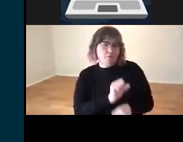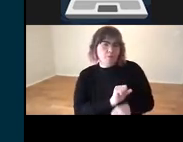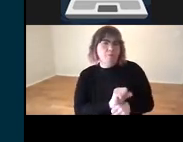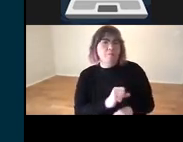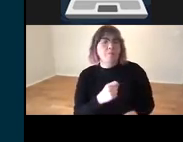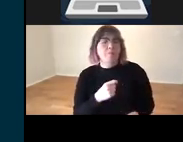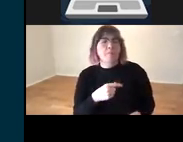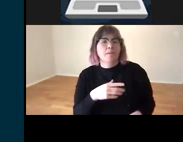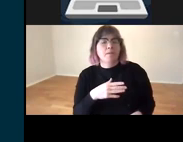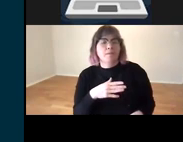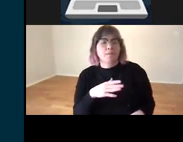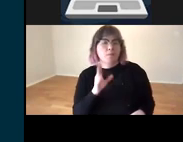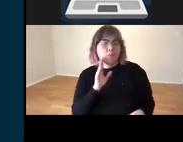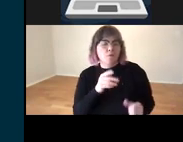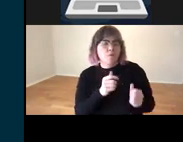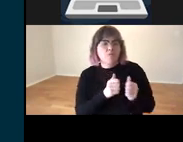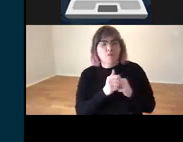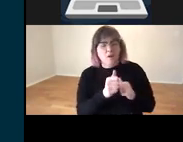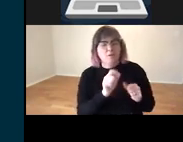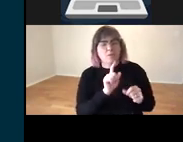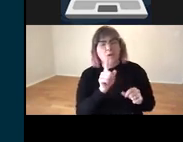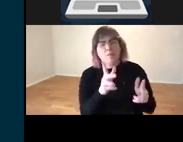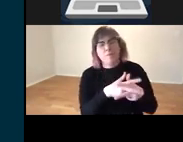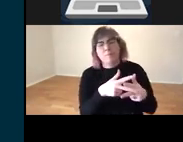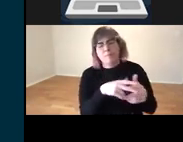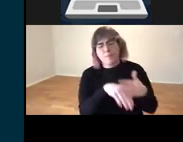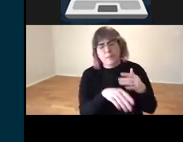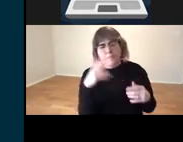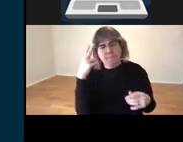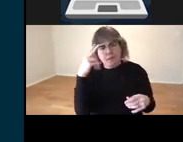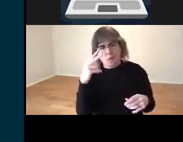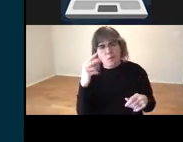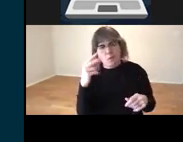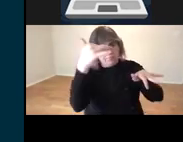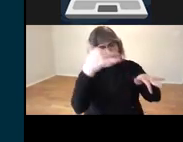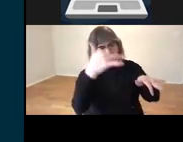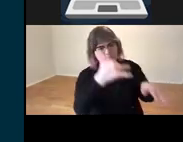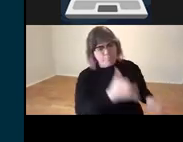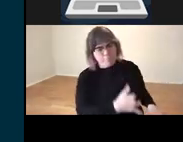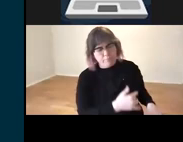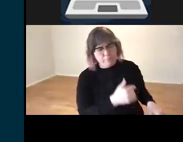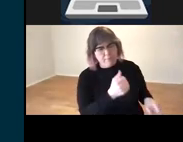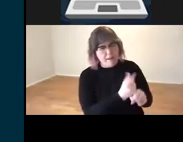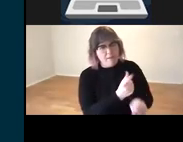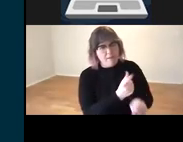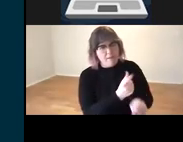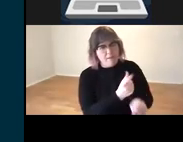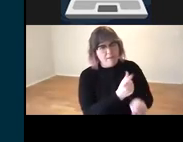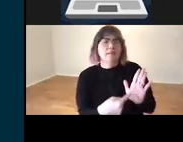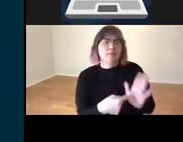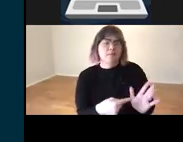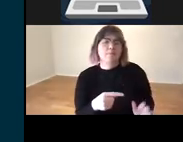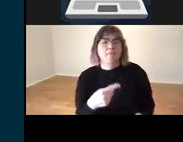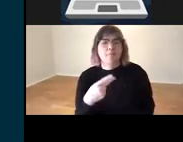cross on their way to their breeding grounds in Mexico. So they migrate past every year. And here are some examples of a pong-pong